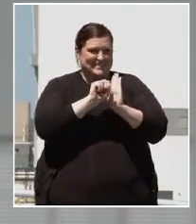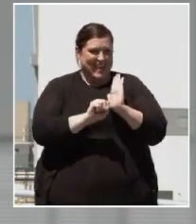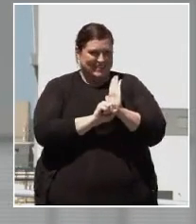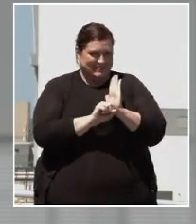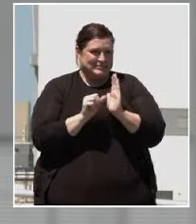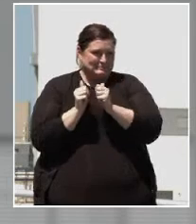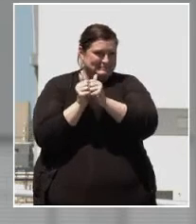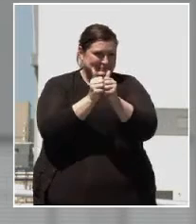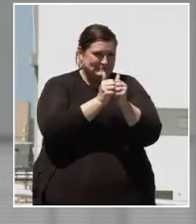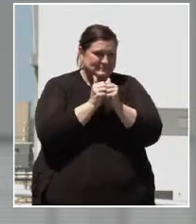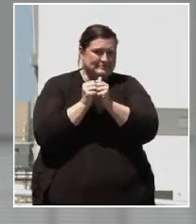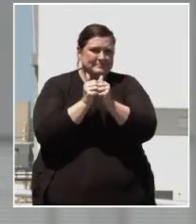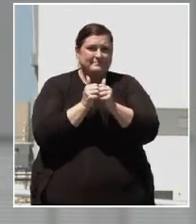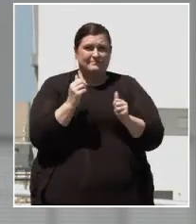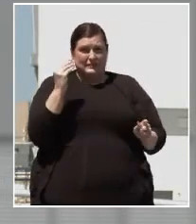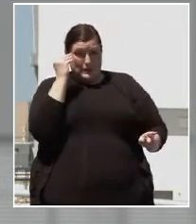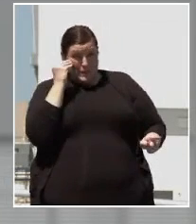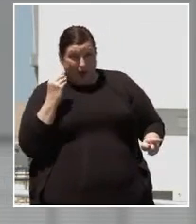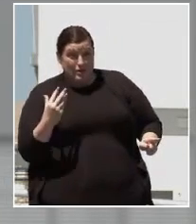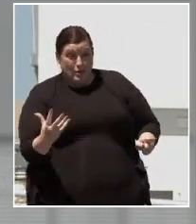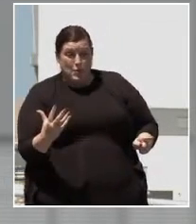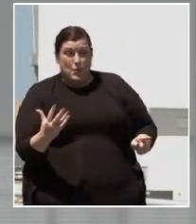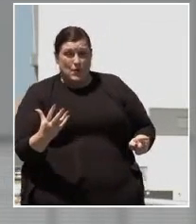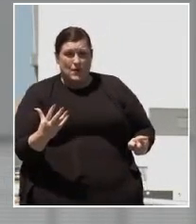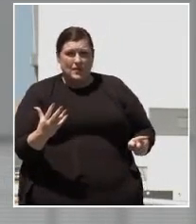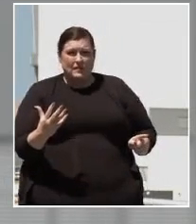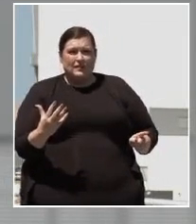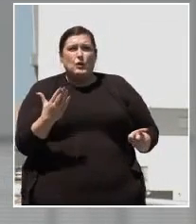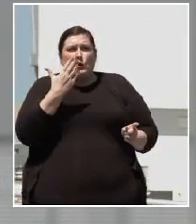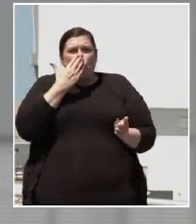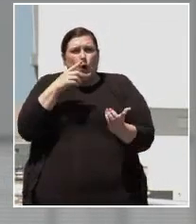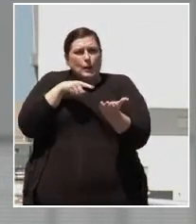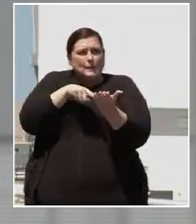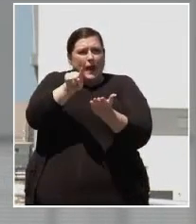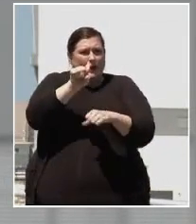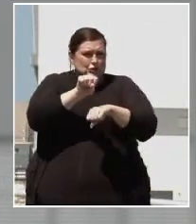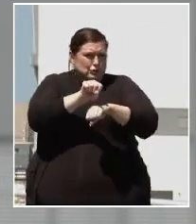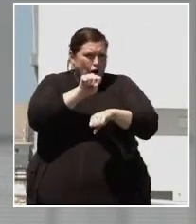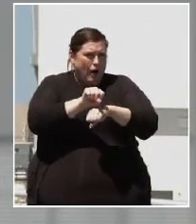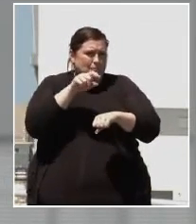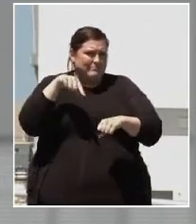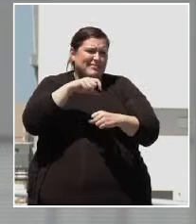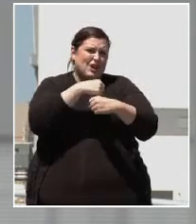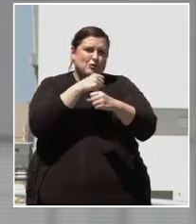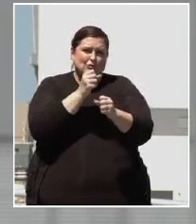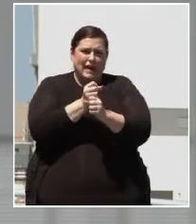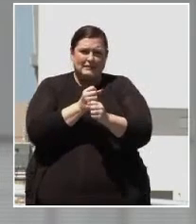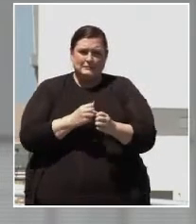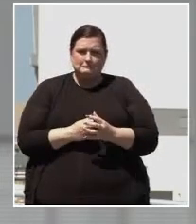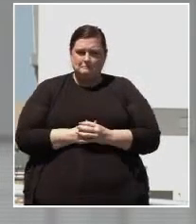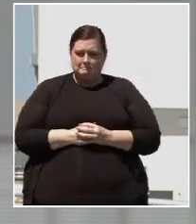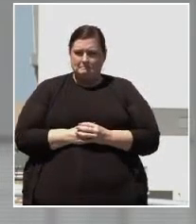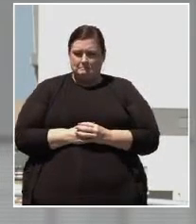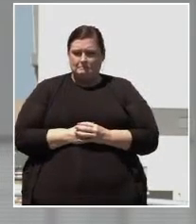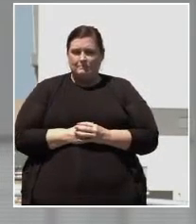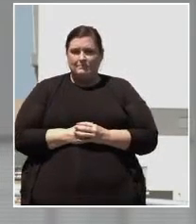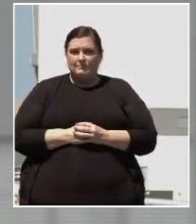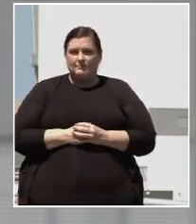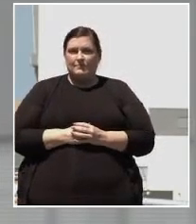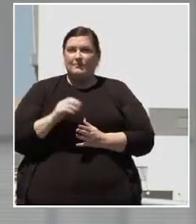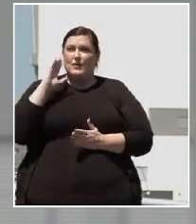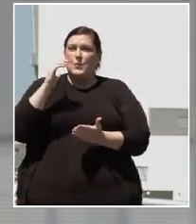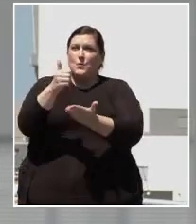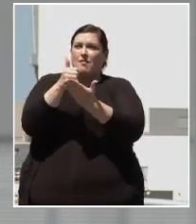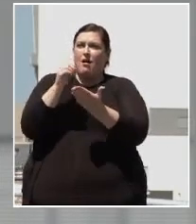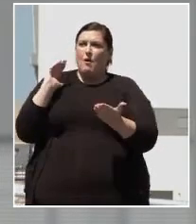states and by the way good pay good paying jobs that they create it's going to